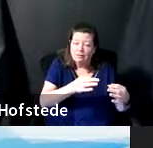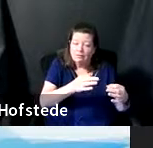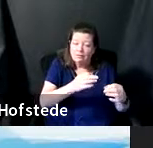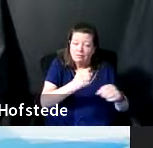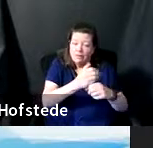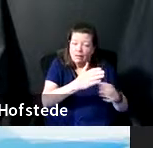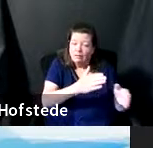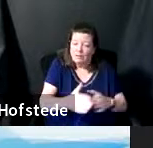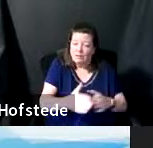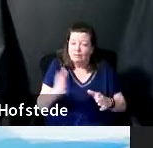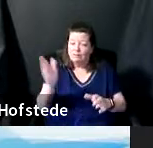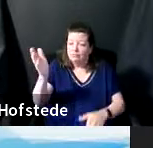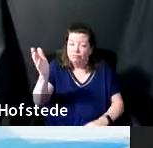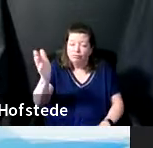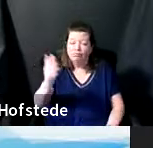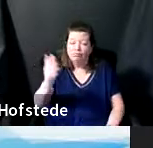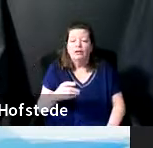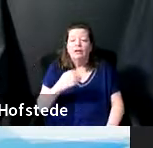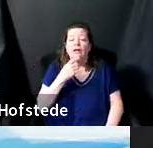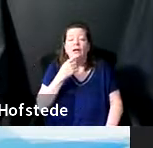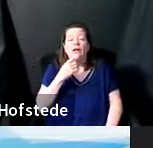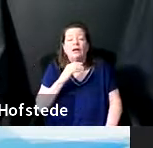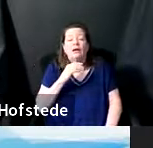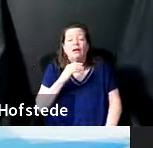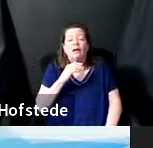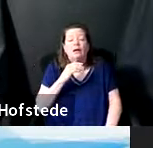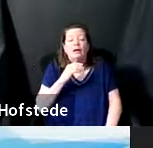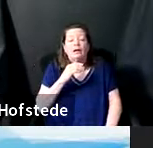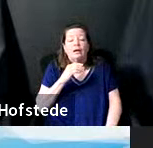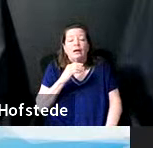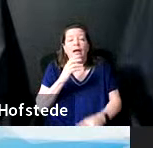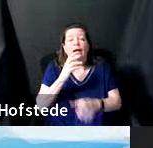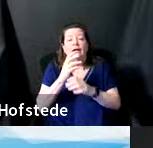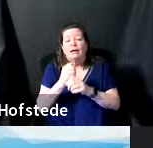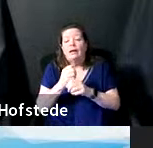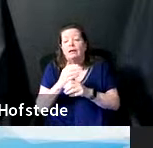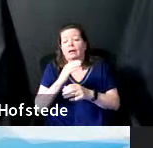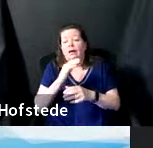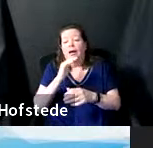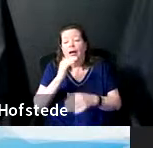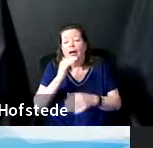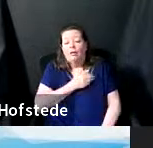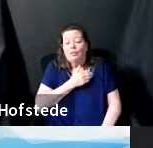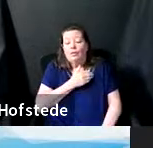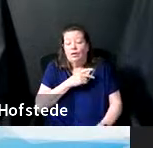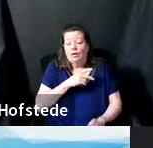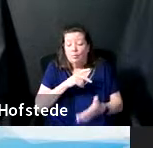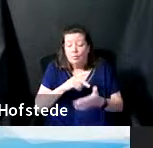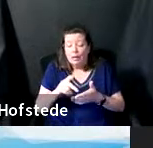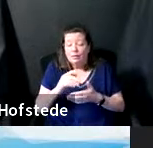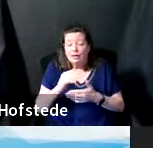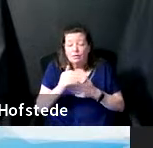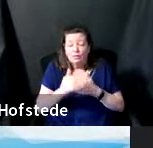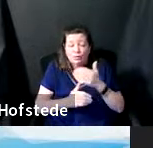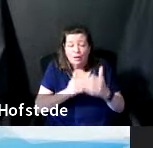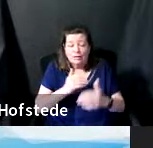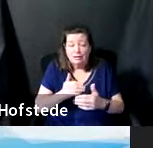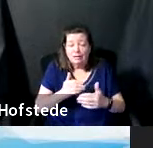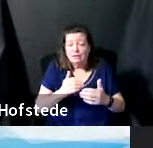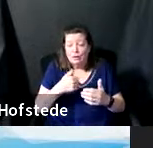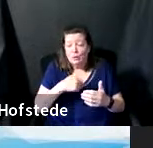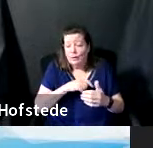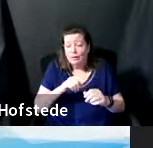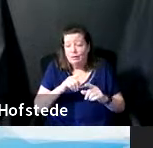touches and get our tabling forms in and payments processed to be at more events.